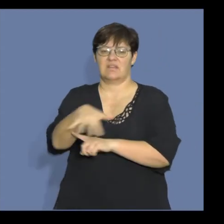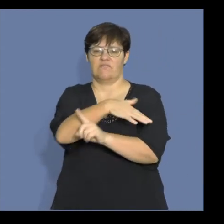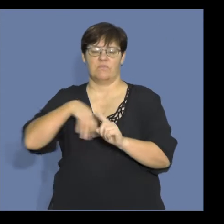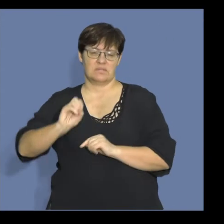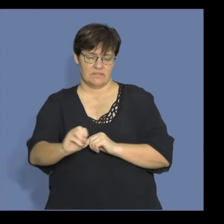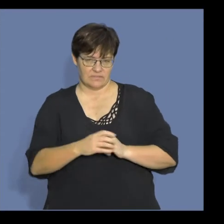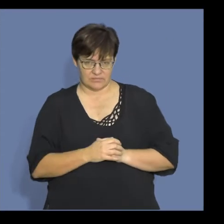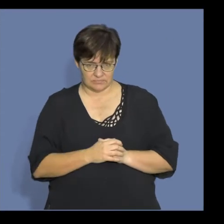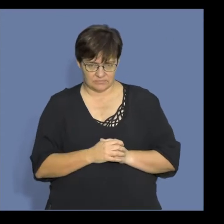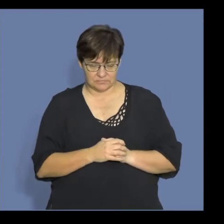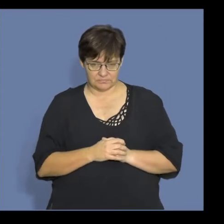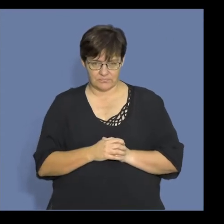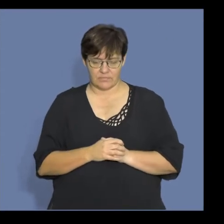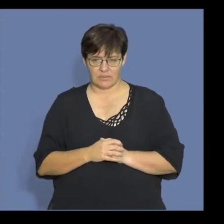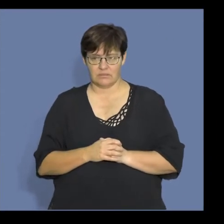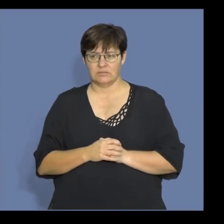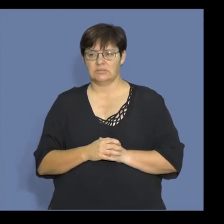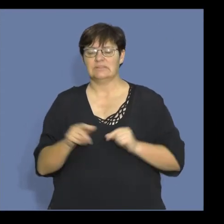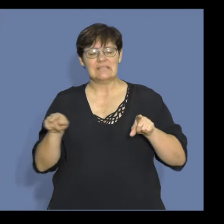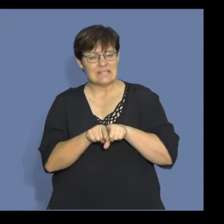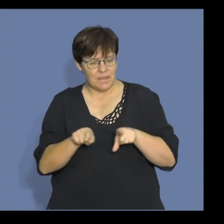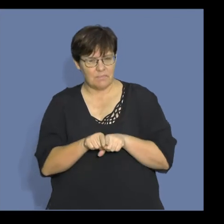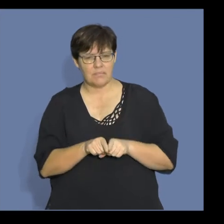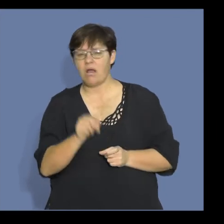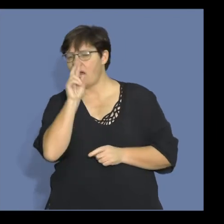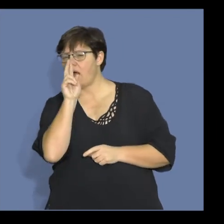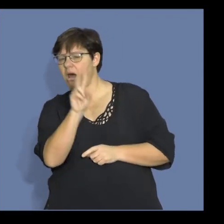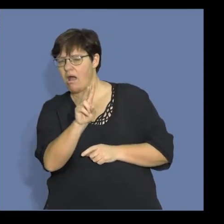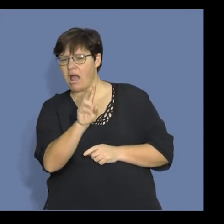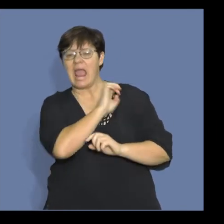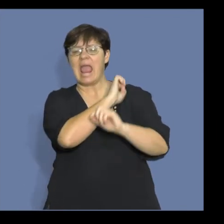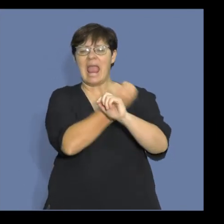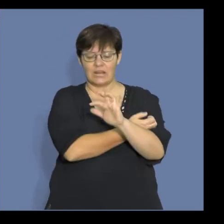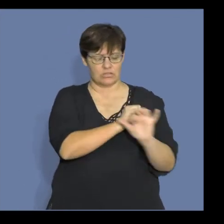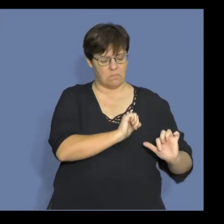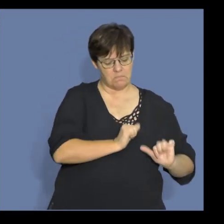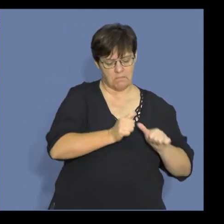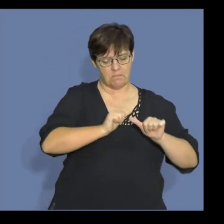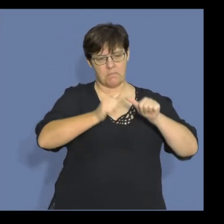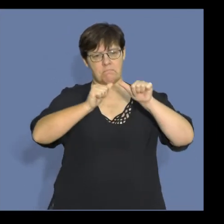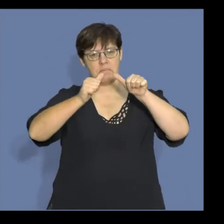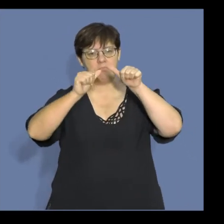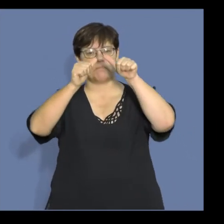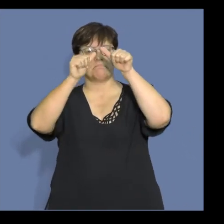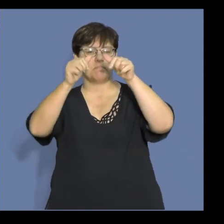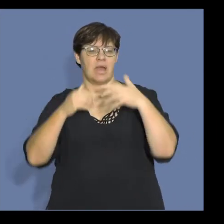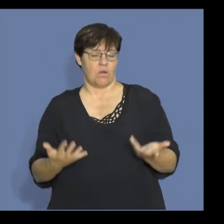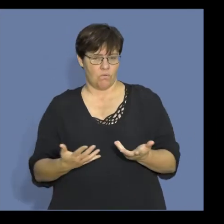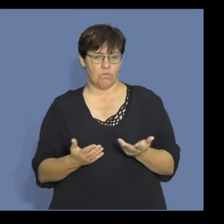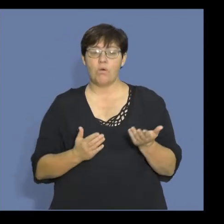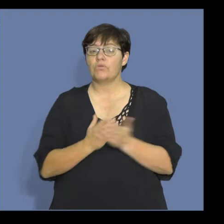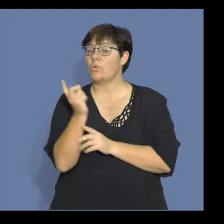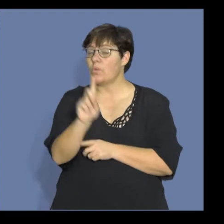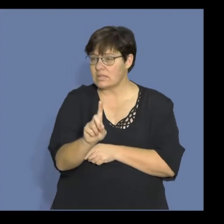environment and the living organisms. We also went into studying how energy flows in an ecosystem, and we illustrated that